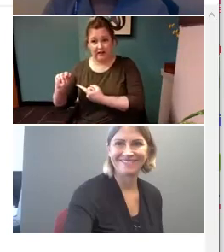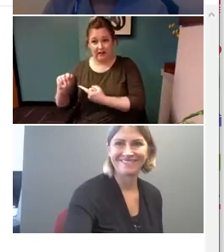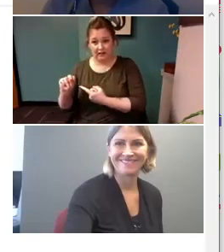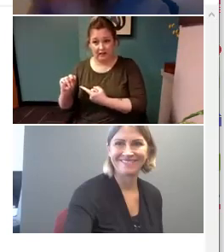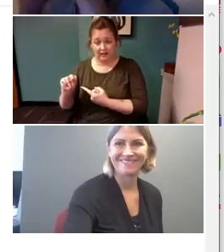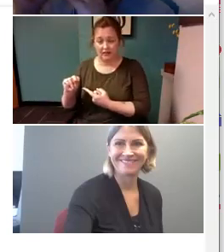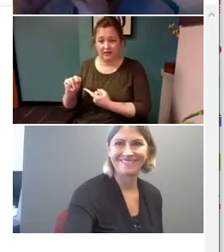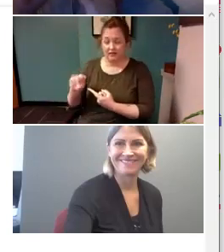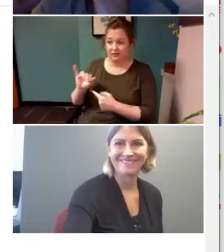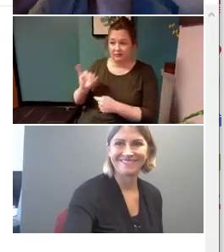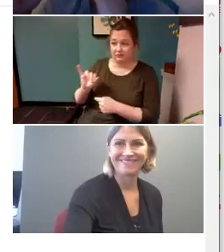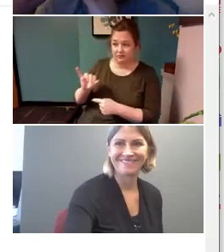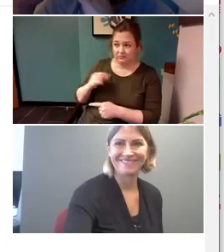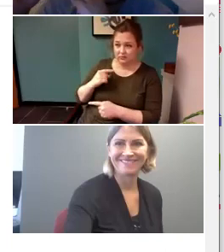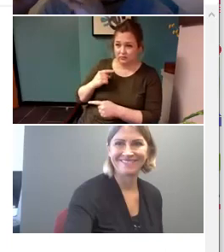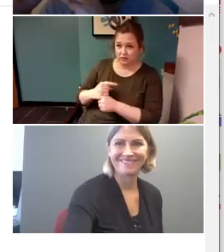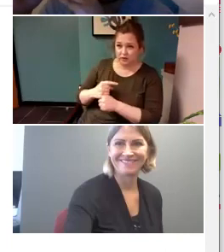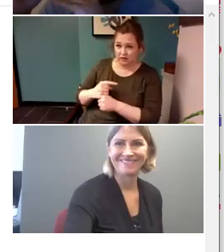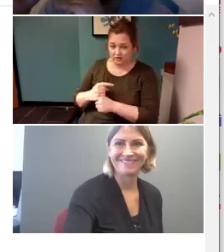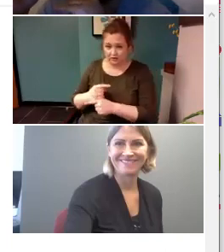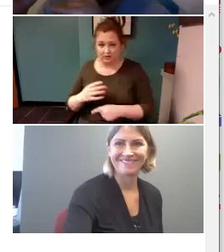Right. Right? Okay. So